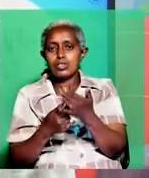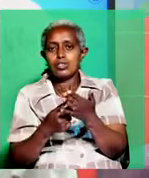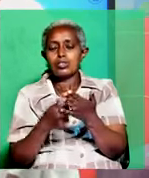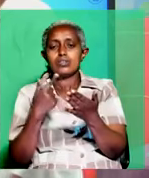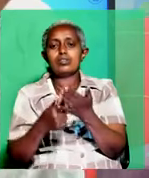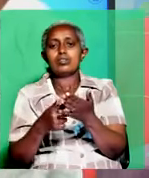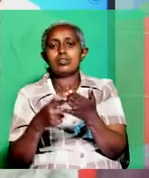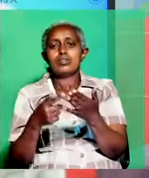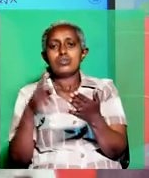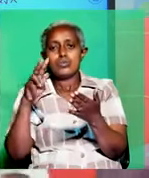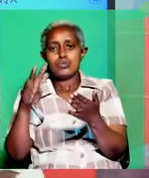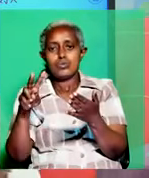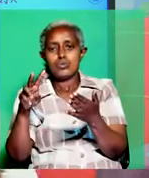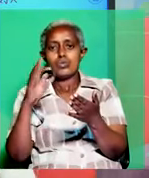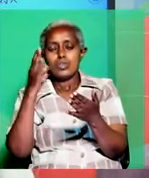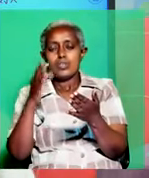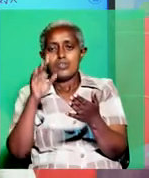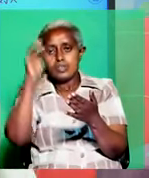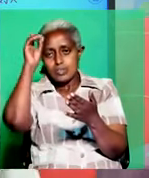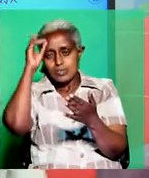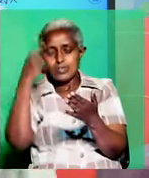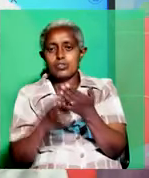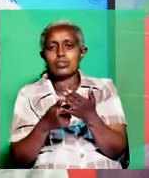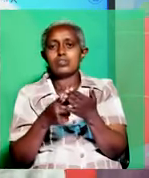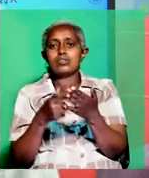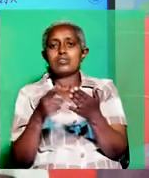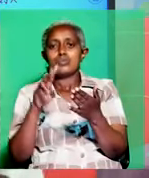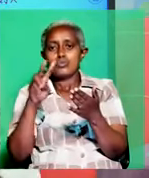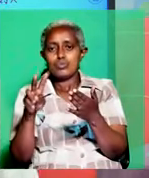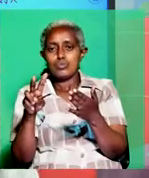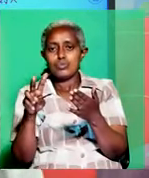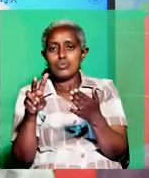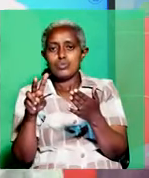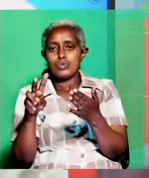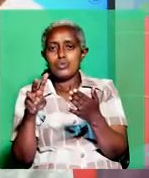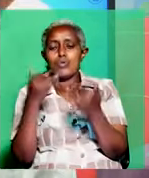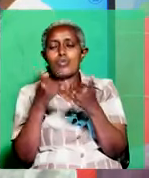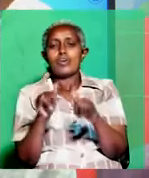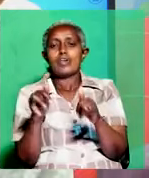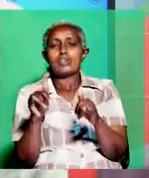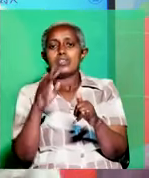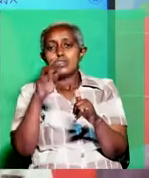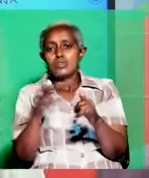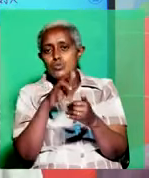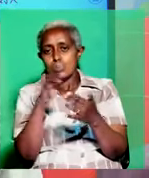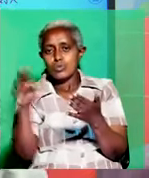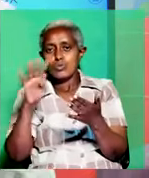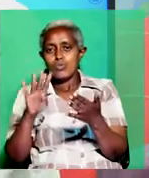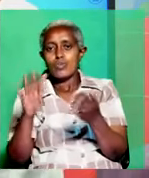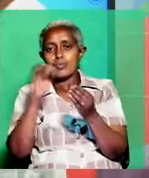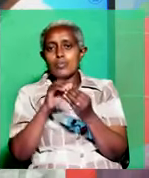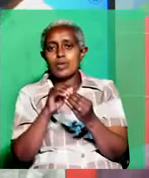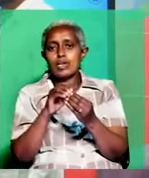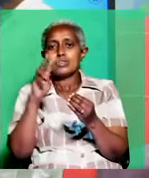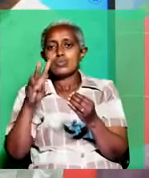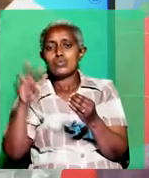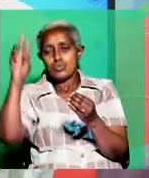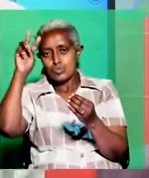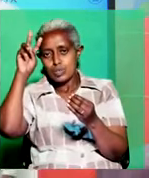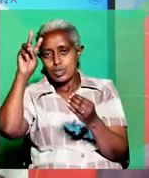one, 2, f derivative of 2, this equal to this, 2 over the square root of 4 plus 2